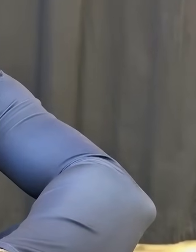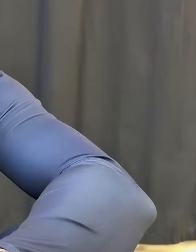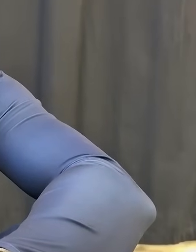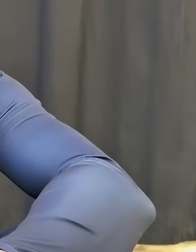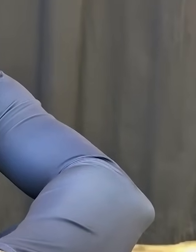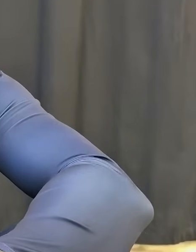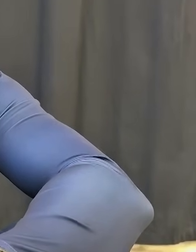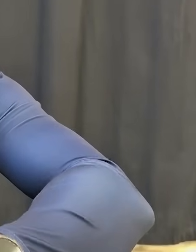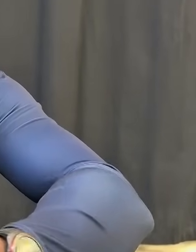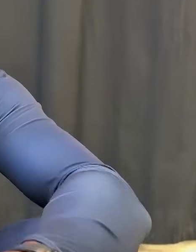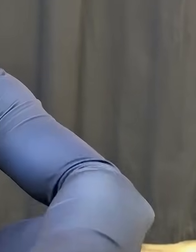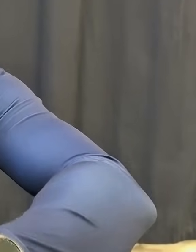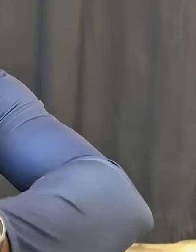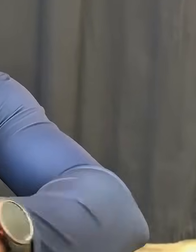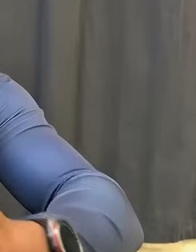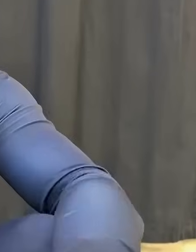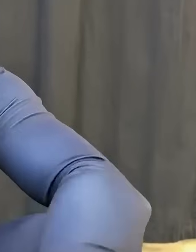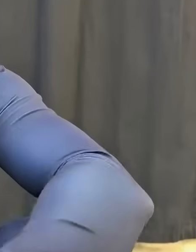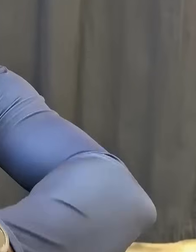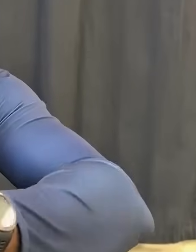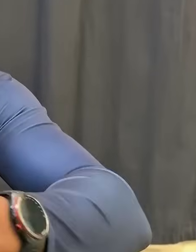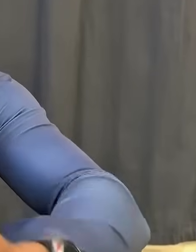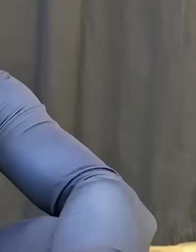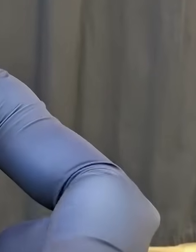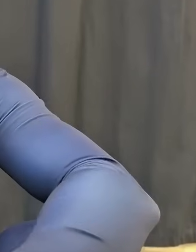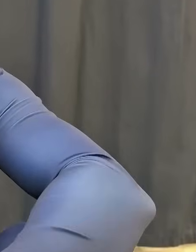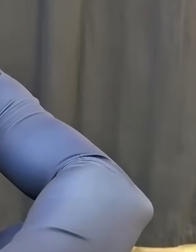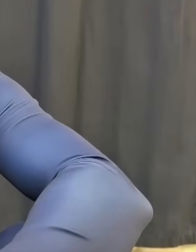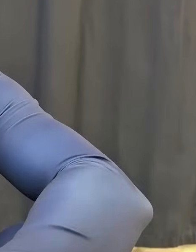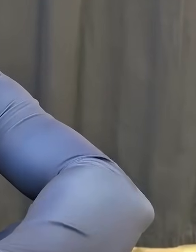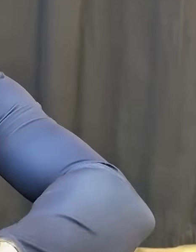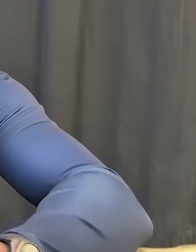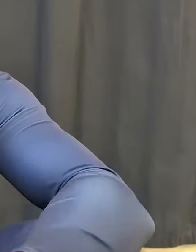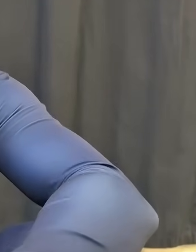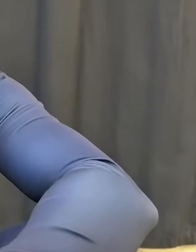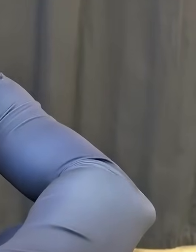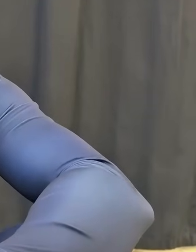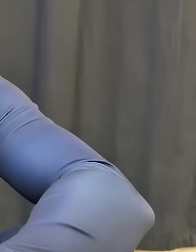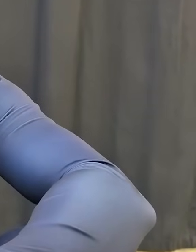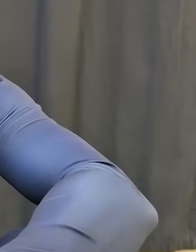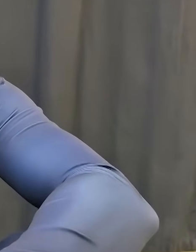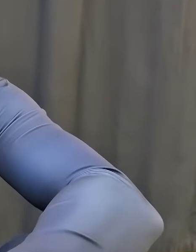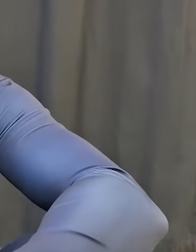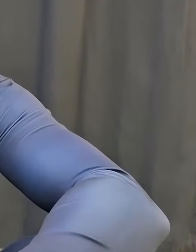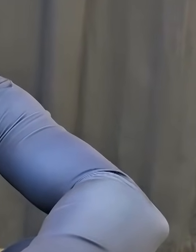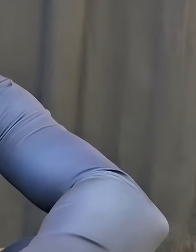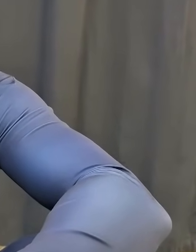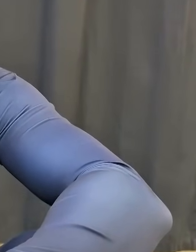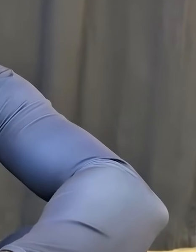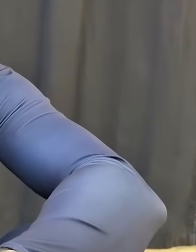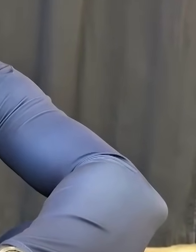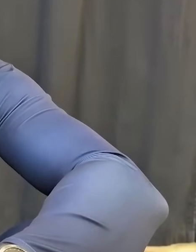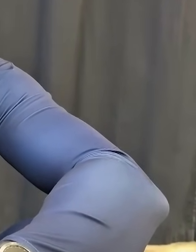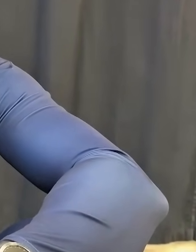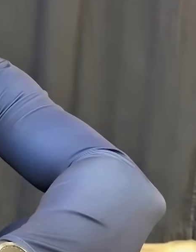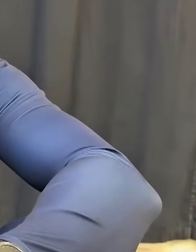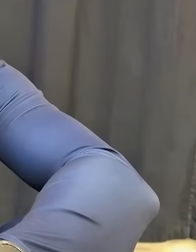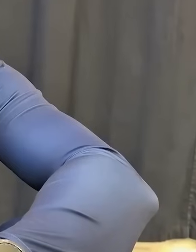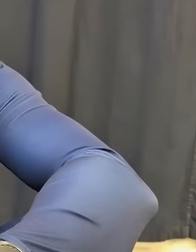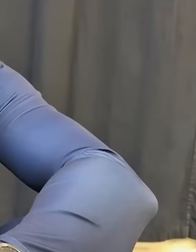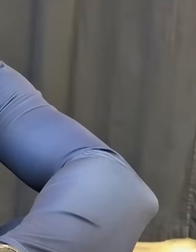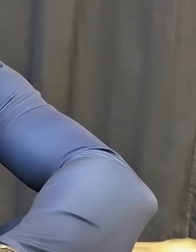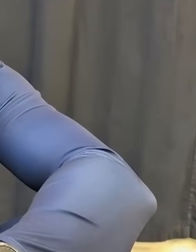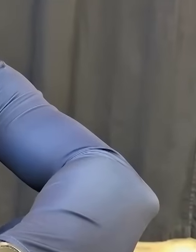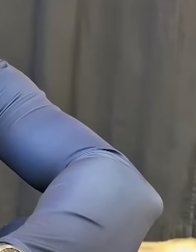and yeah, we're trying to better our away record, you know, and we have a